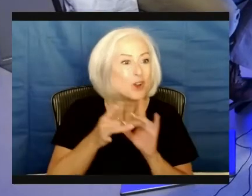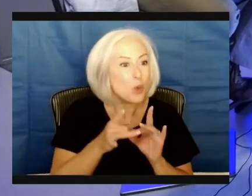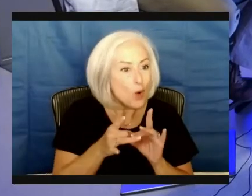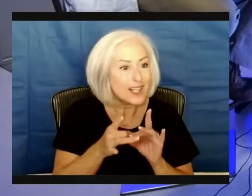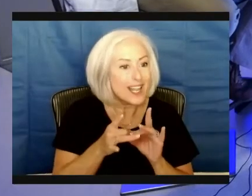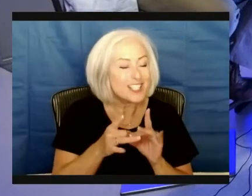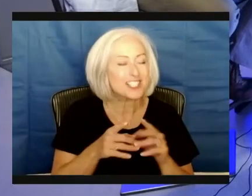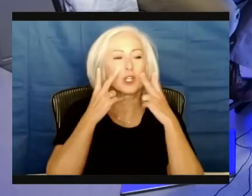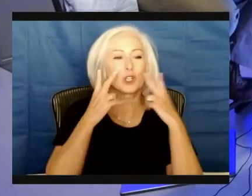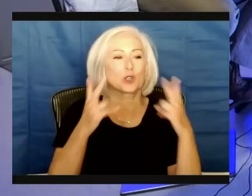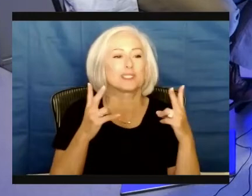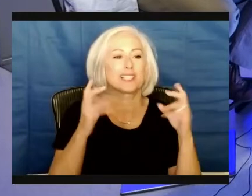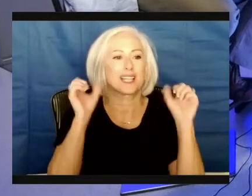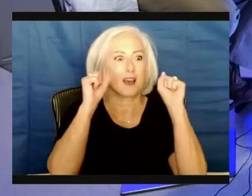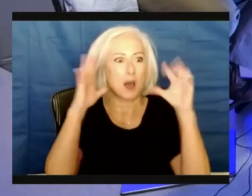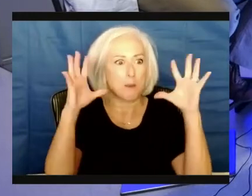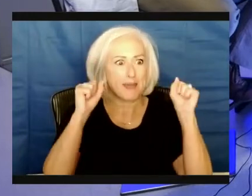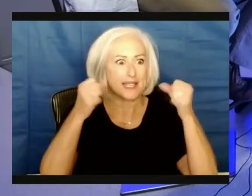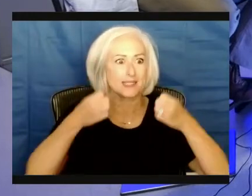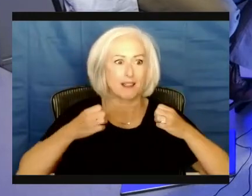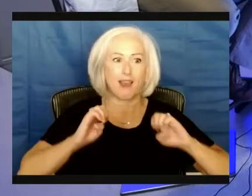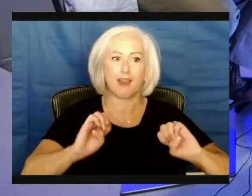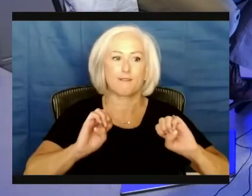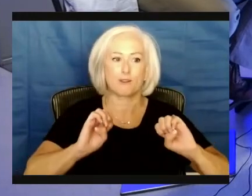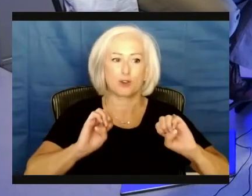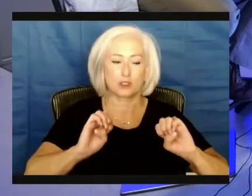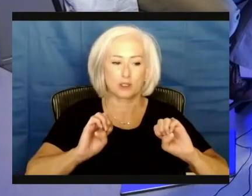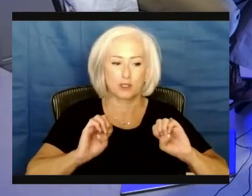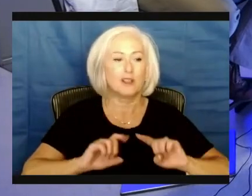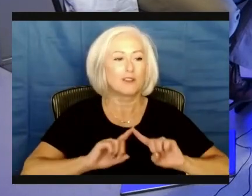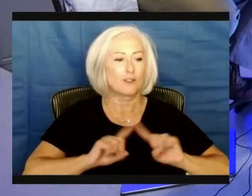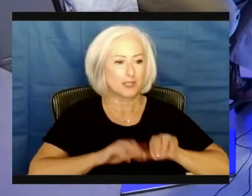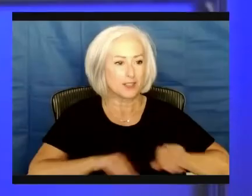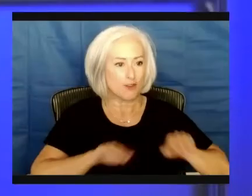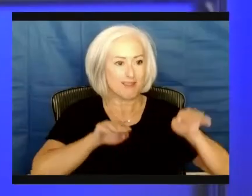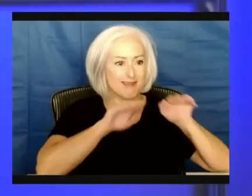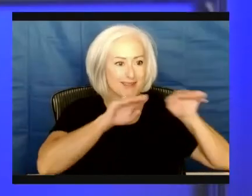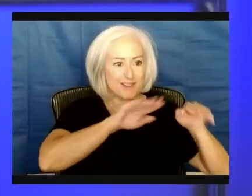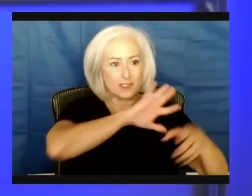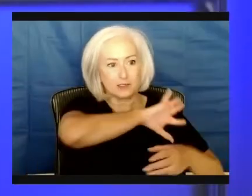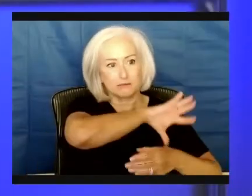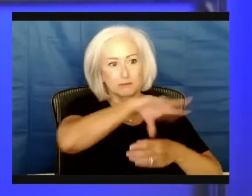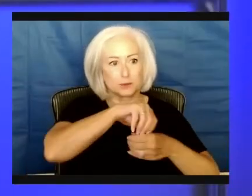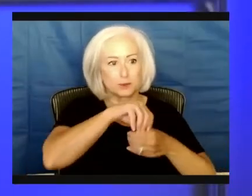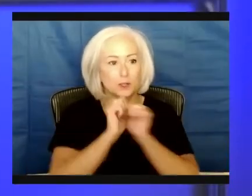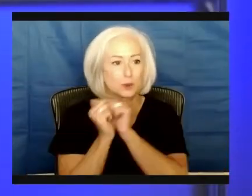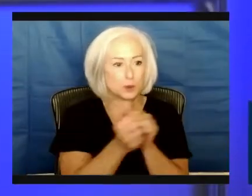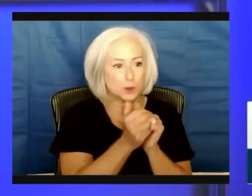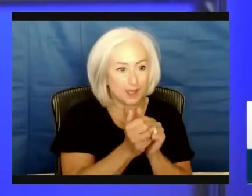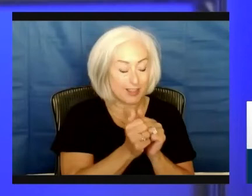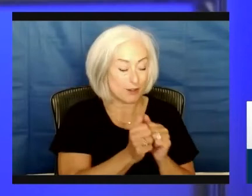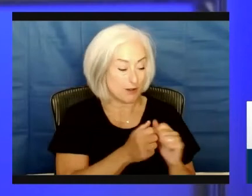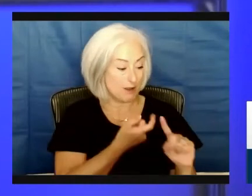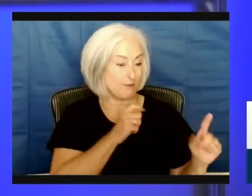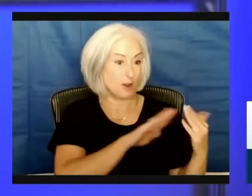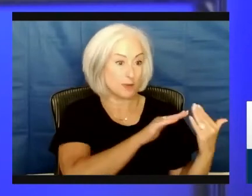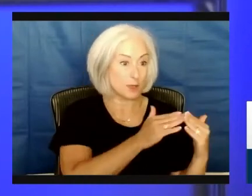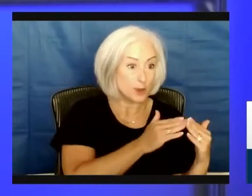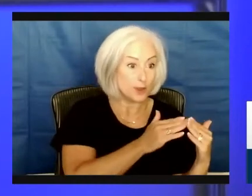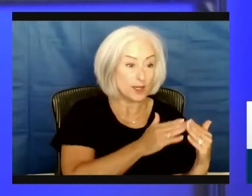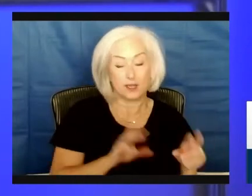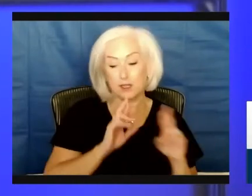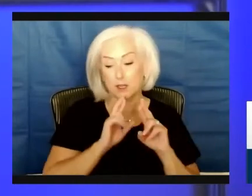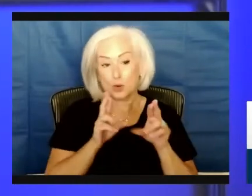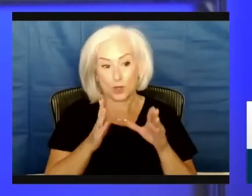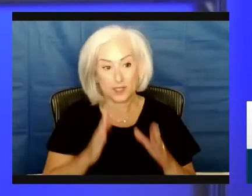was by people at multiple different levels, again, from the community to the responders to the trauma centers. That doesn't happen